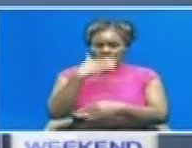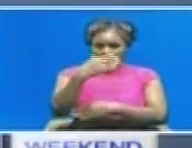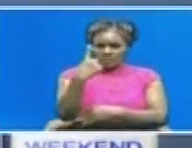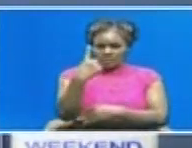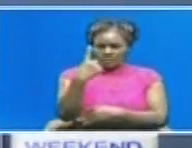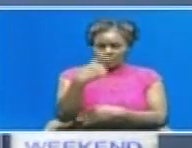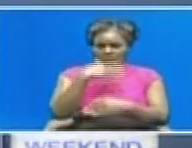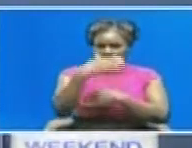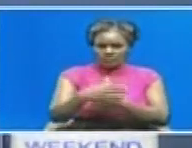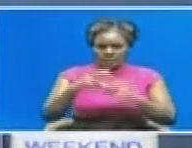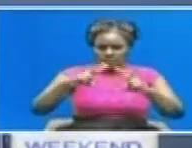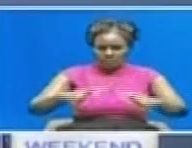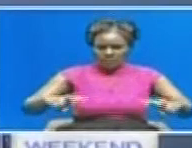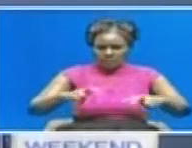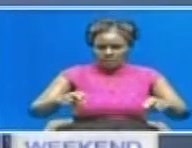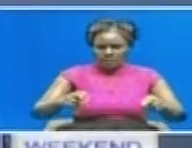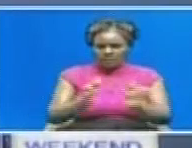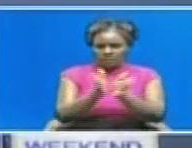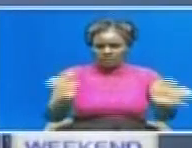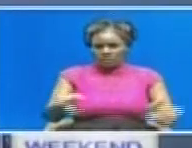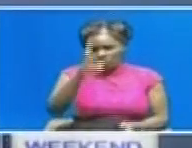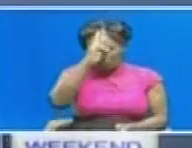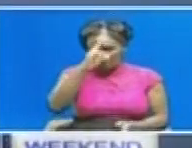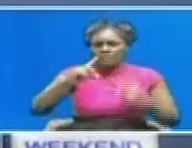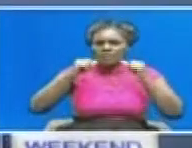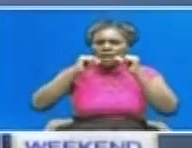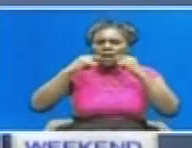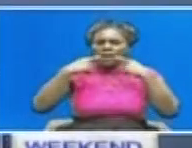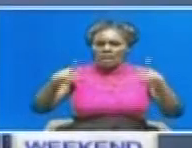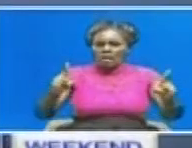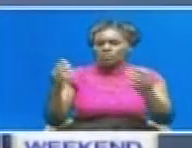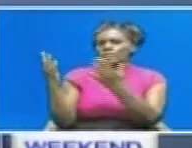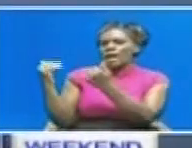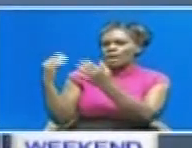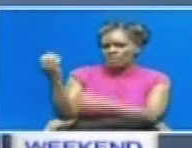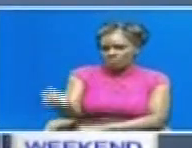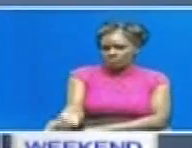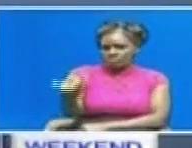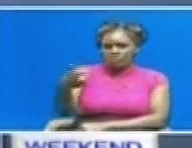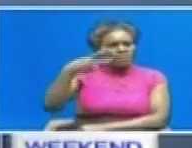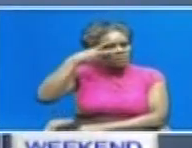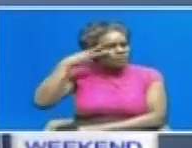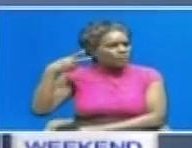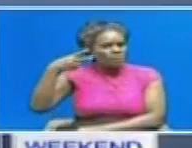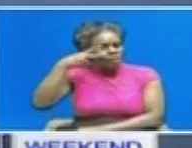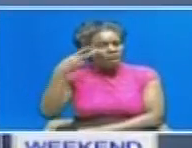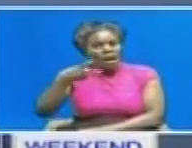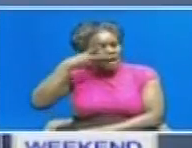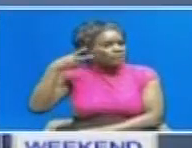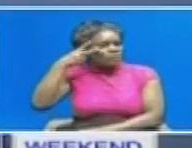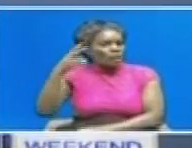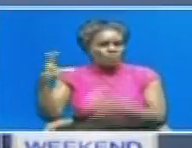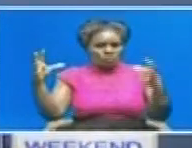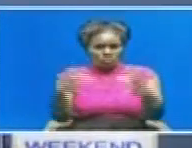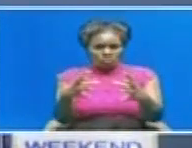Inspector General of Police, Joseph Boinnet, issued an alert over impending attacks, impending terror attacks. Al-Shabaab